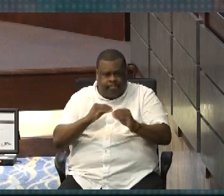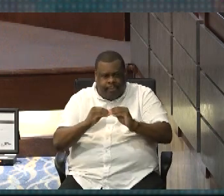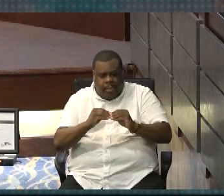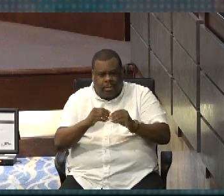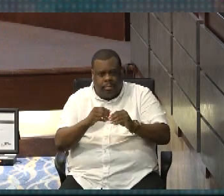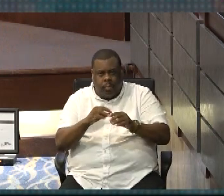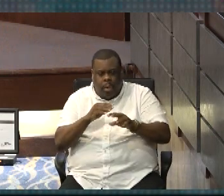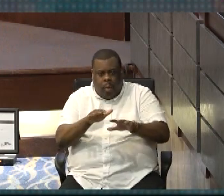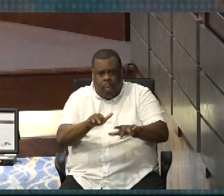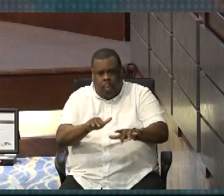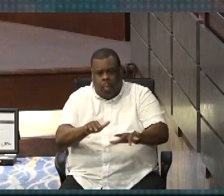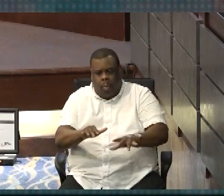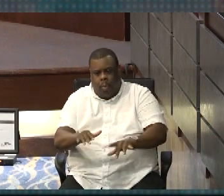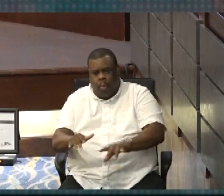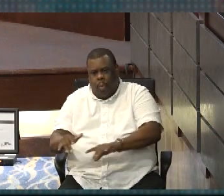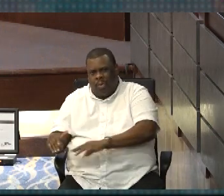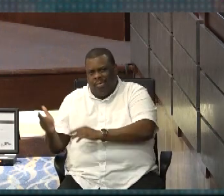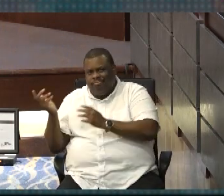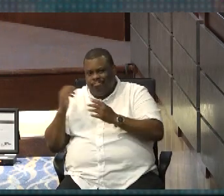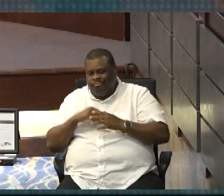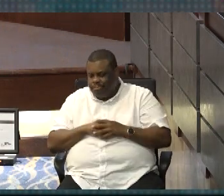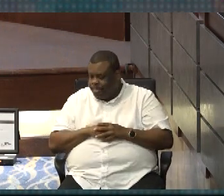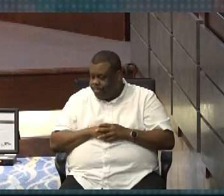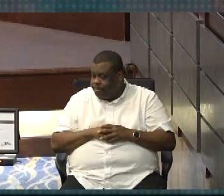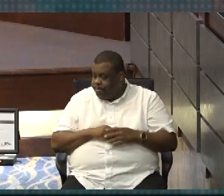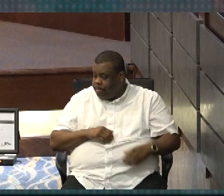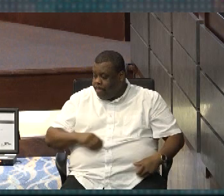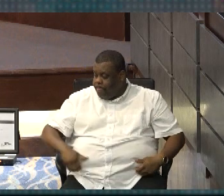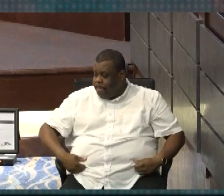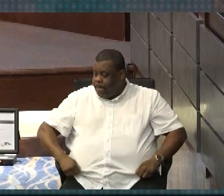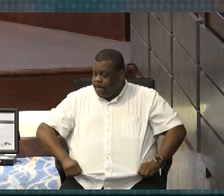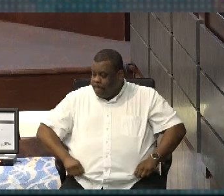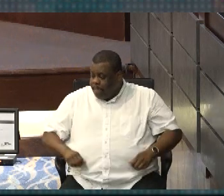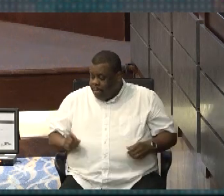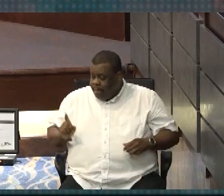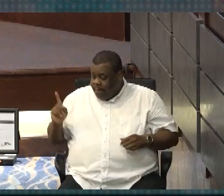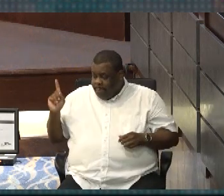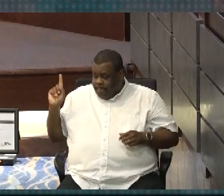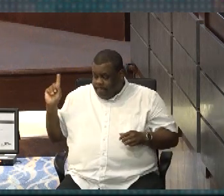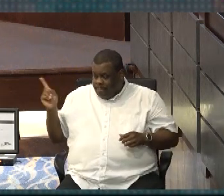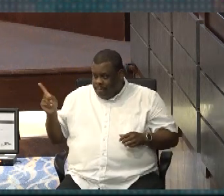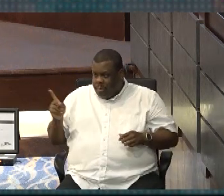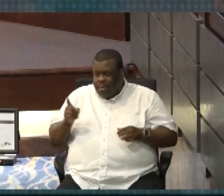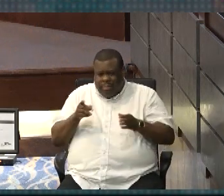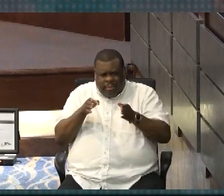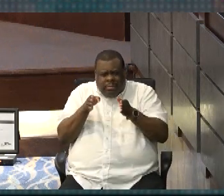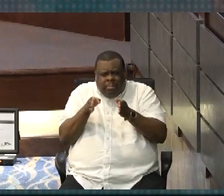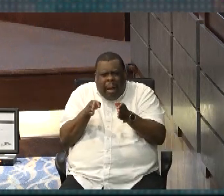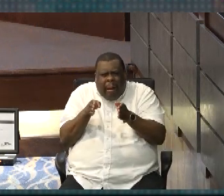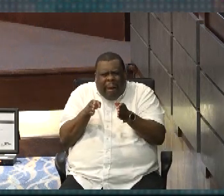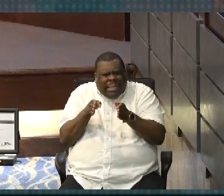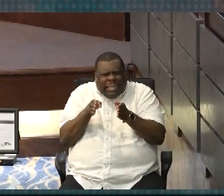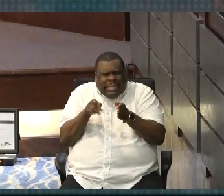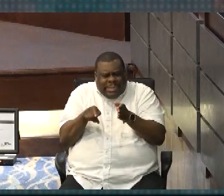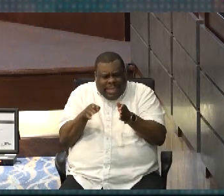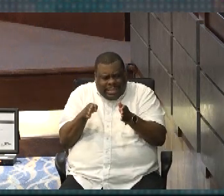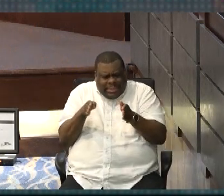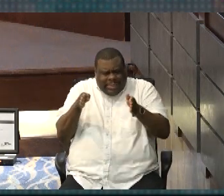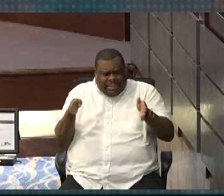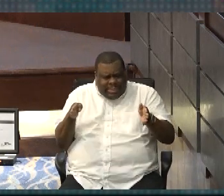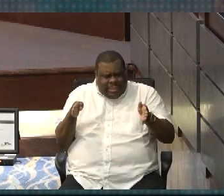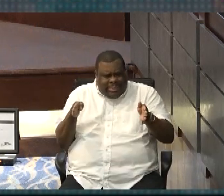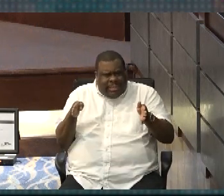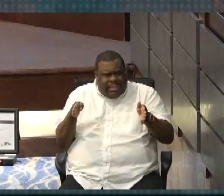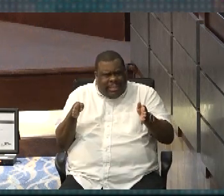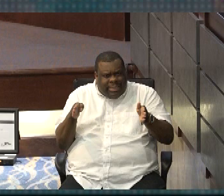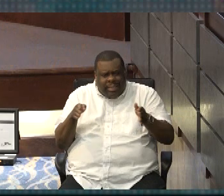This one is adequate street width, and if you look at that, a lot of our subdivisions are fully parked on both sides of the street because